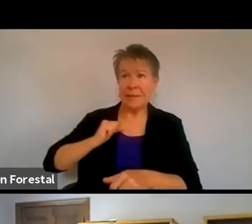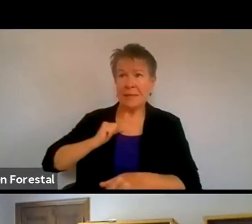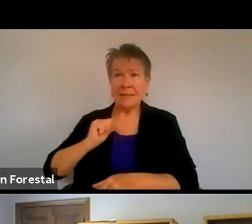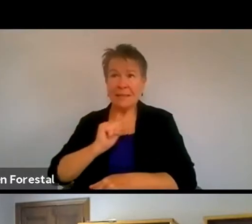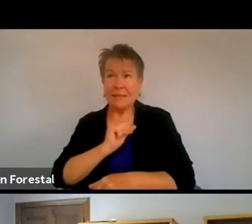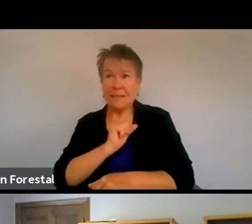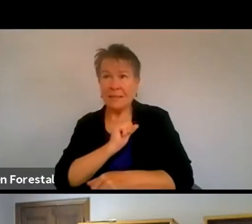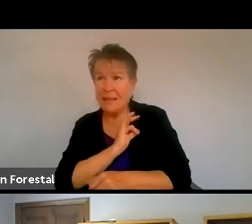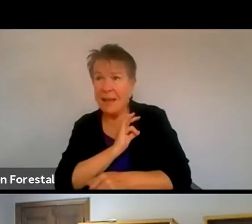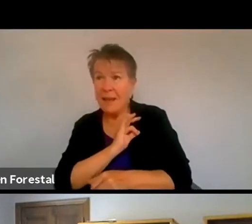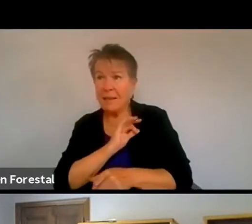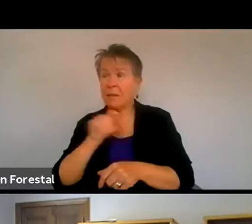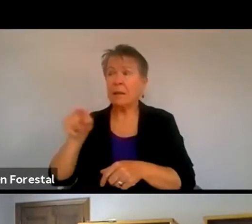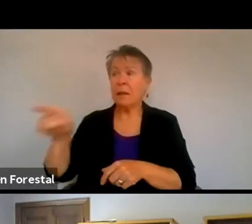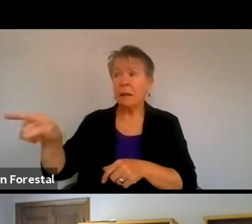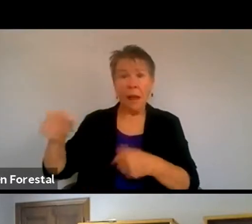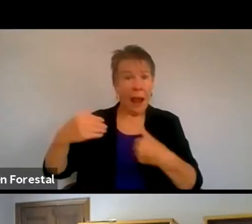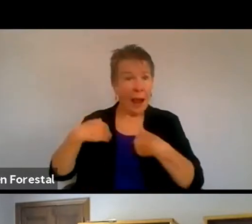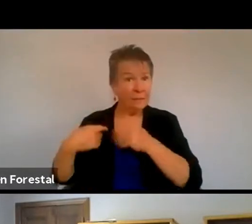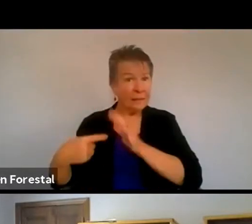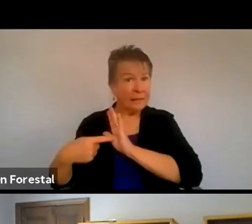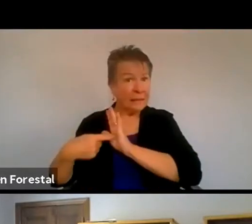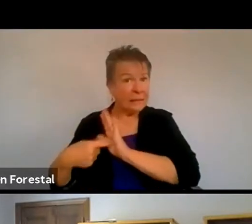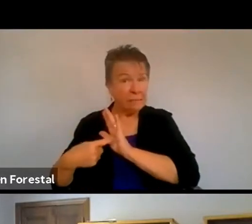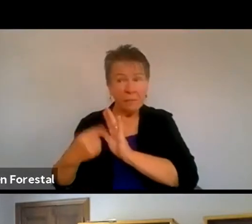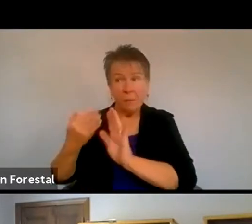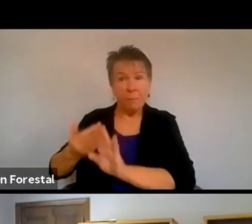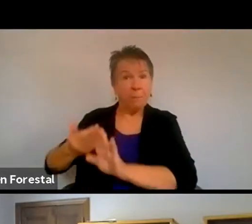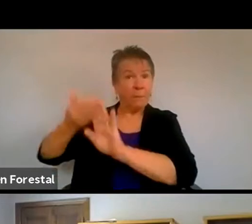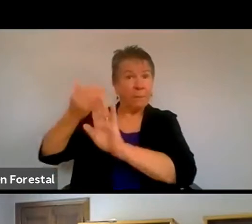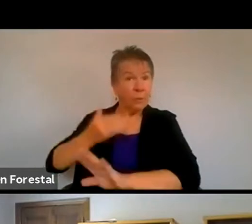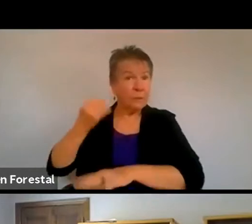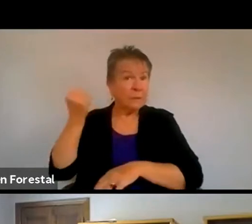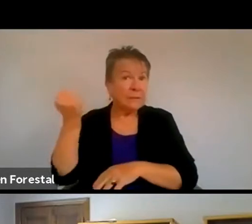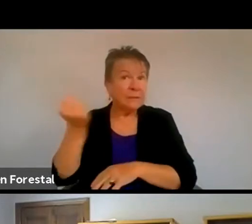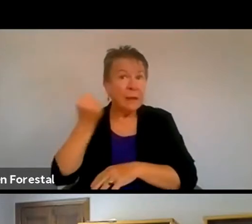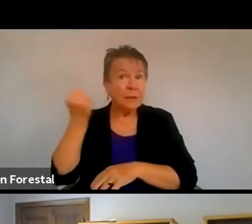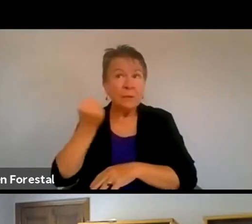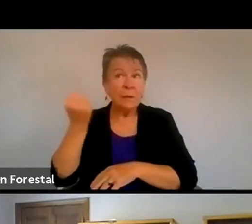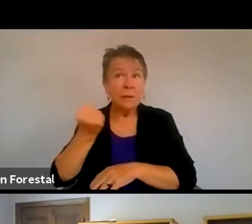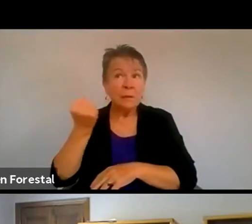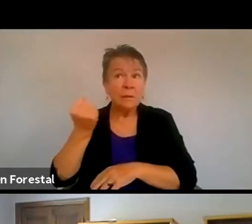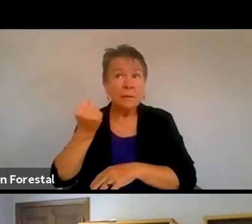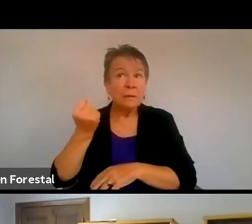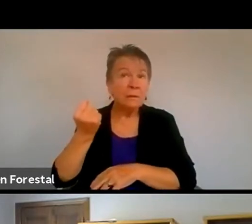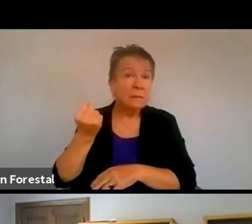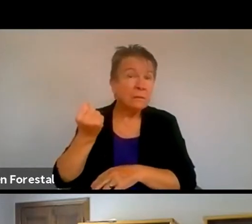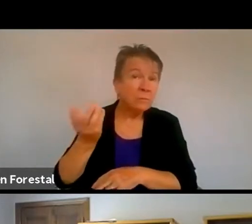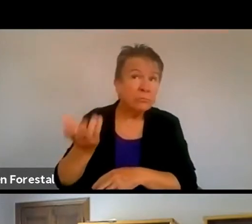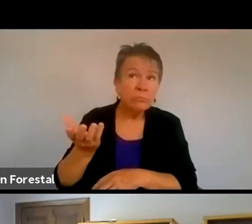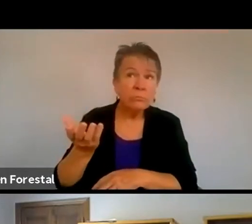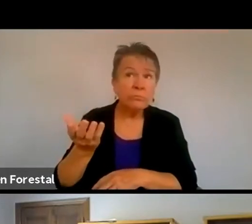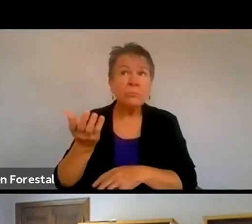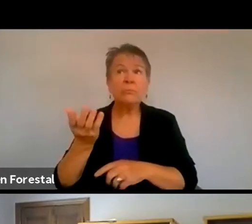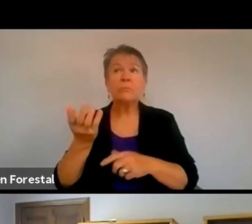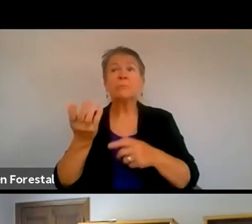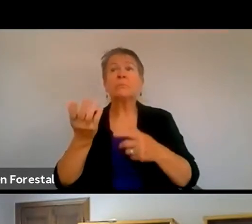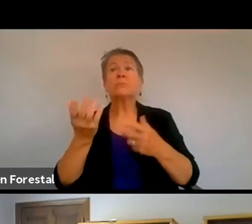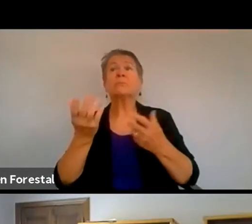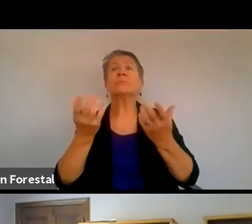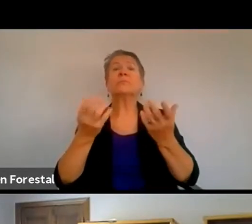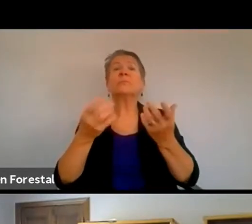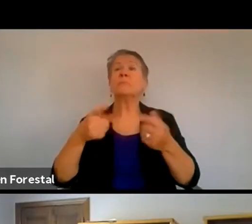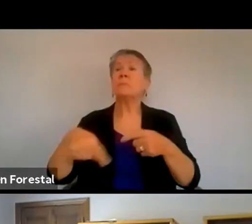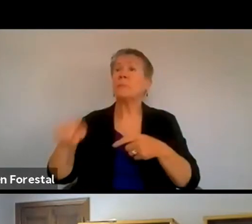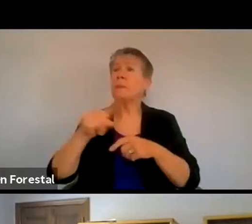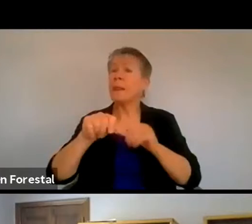at today versus the rest of the state, do you think the state could have done anything more to bring outbreaks in the central part under control? Thank